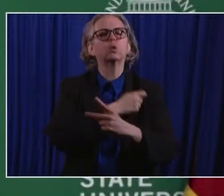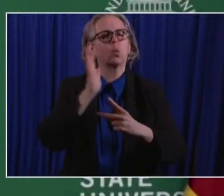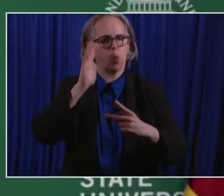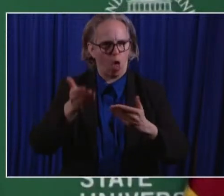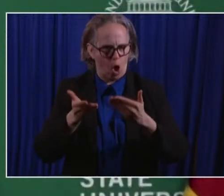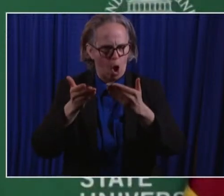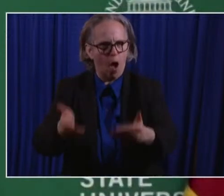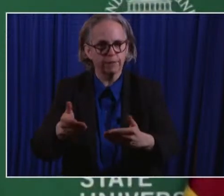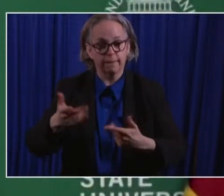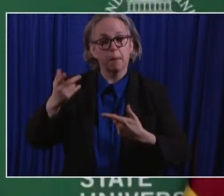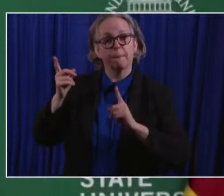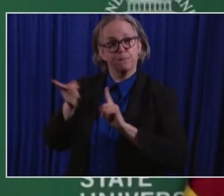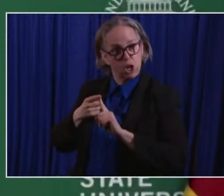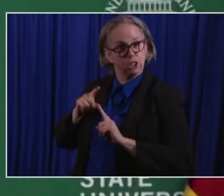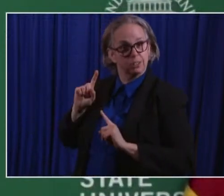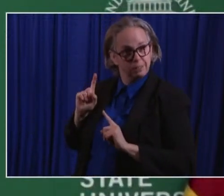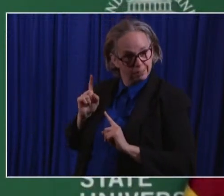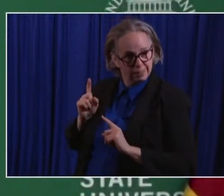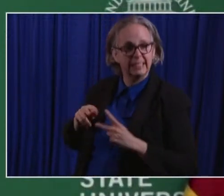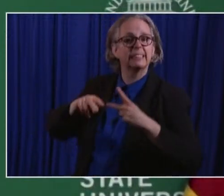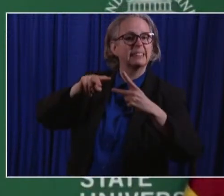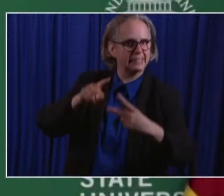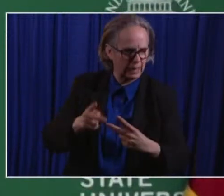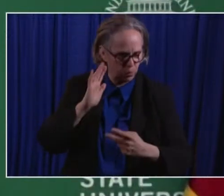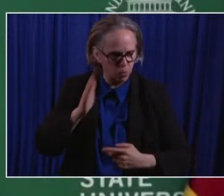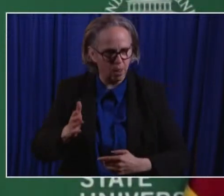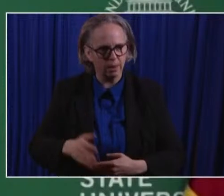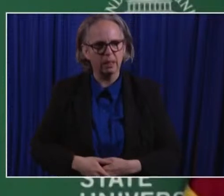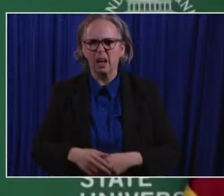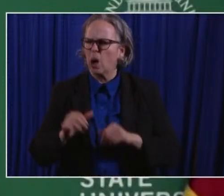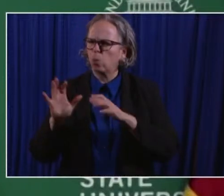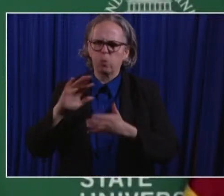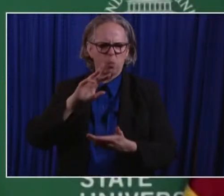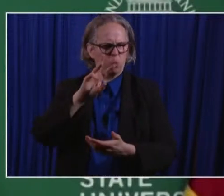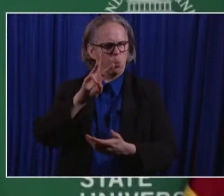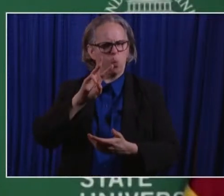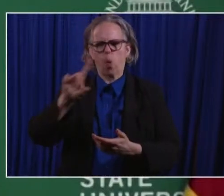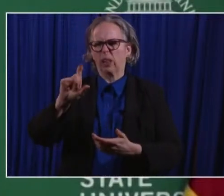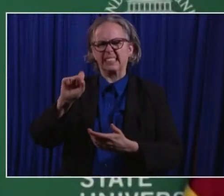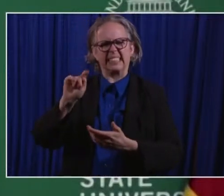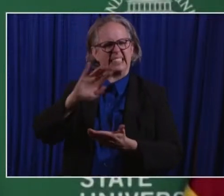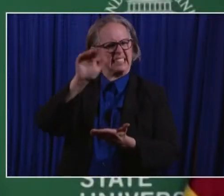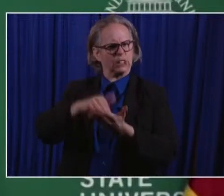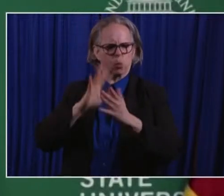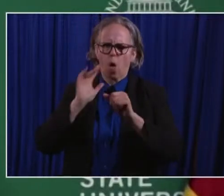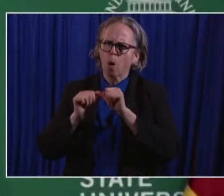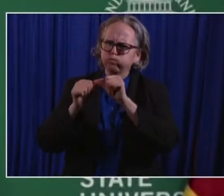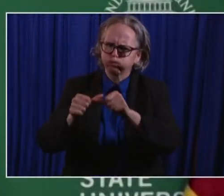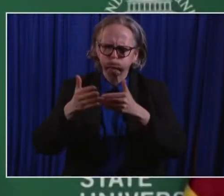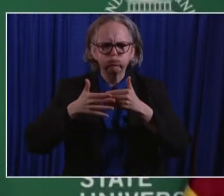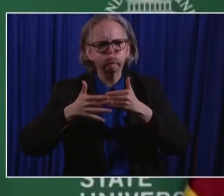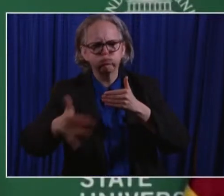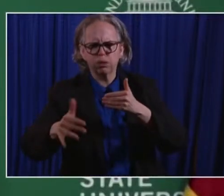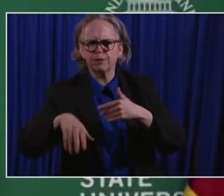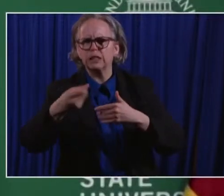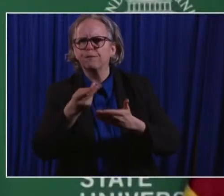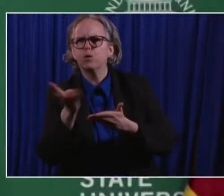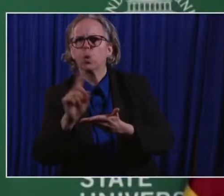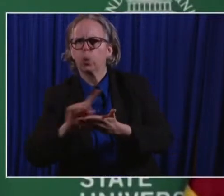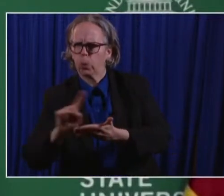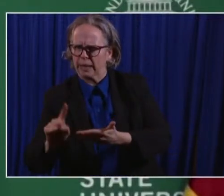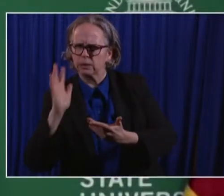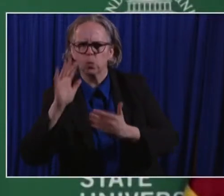be operational. Weeks 10, 11, and 12 will be reserved for the second